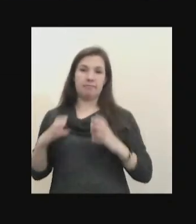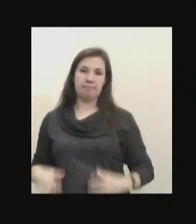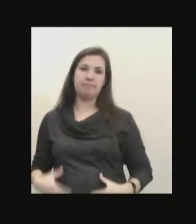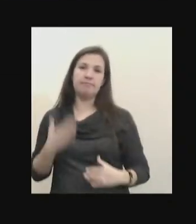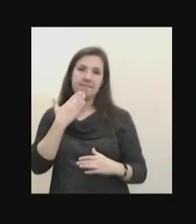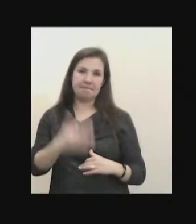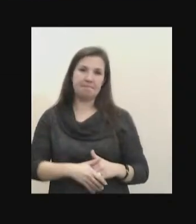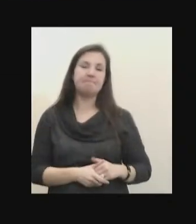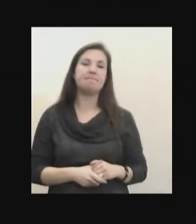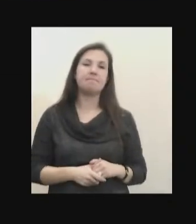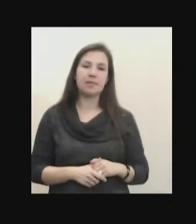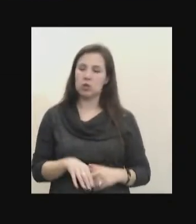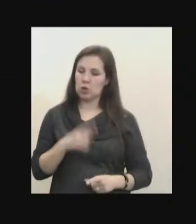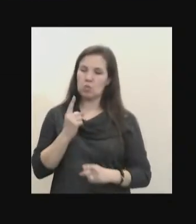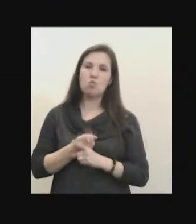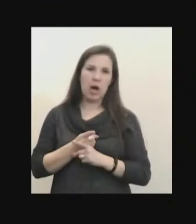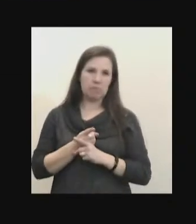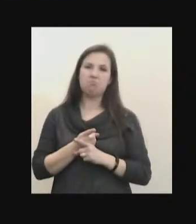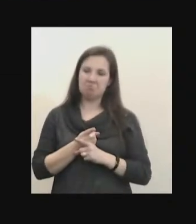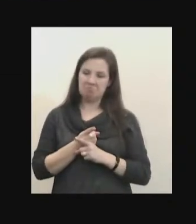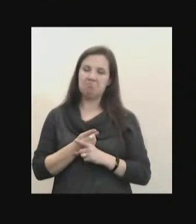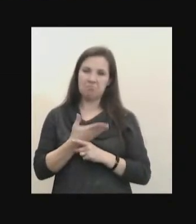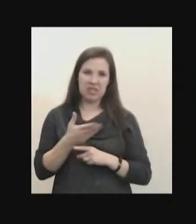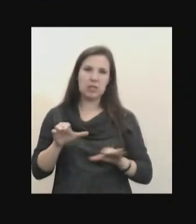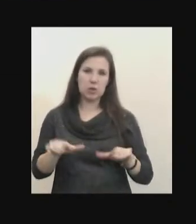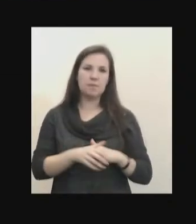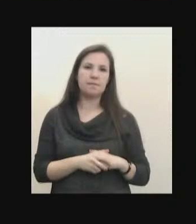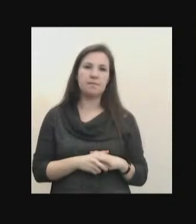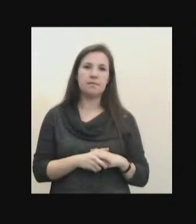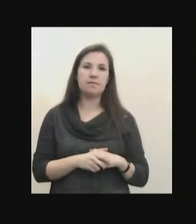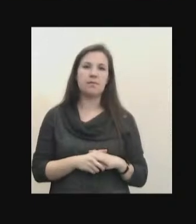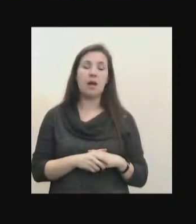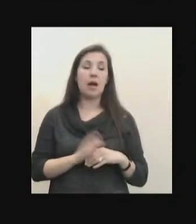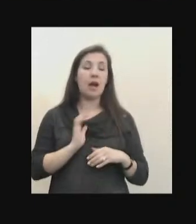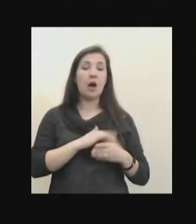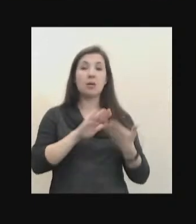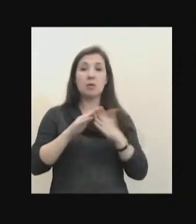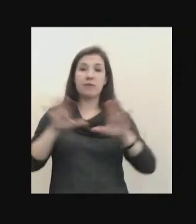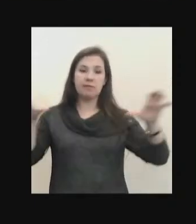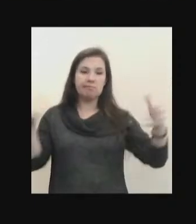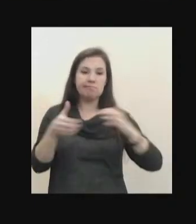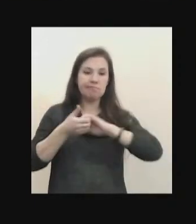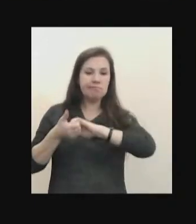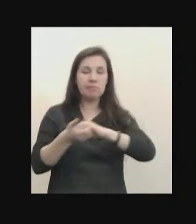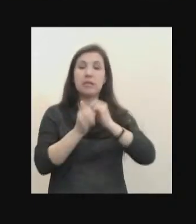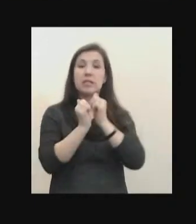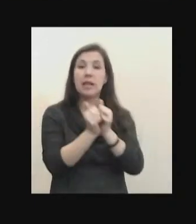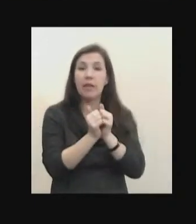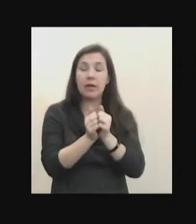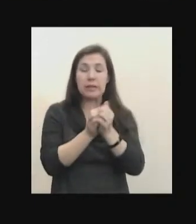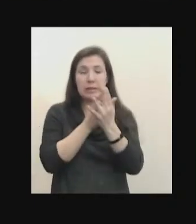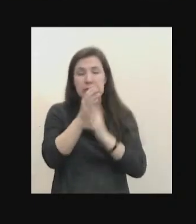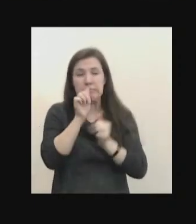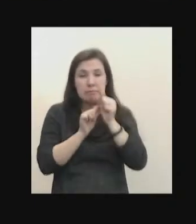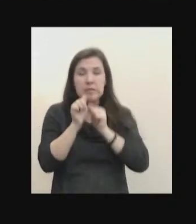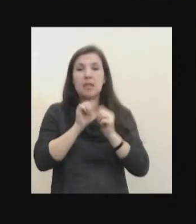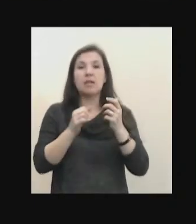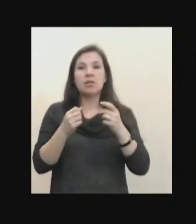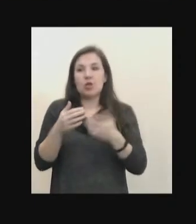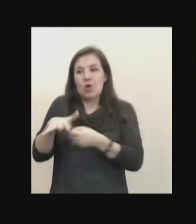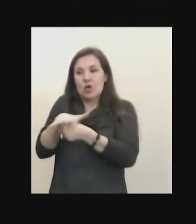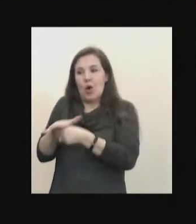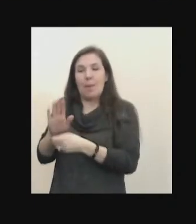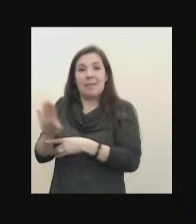was the total right thing to do. And we need to come together as a community to get through this and ensure our local businesses not only survive this wave,